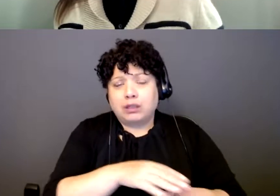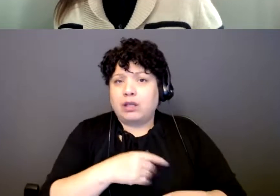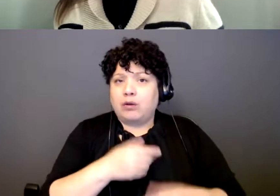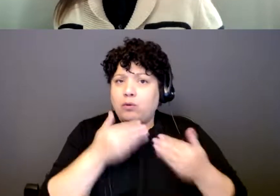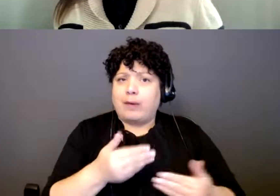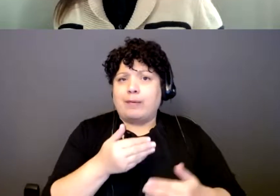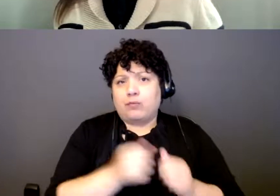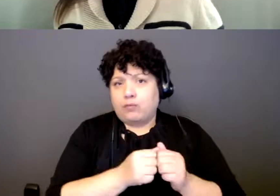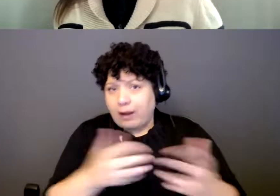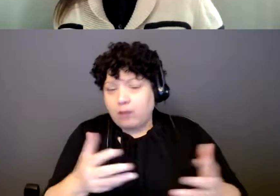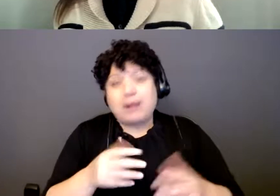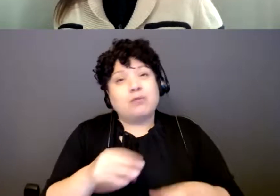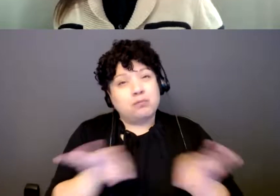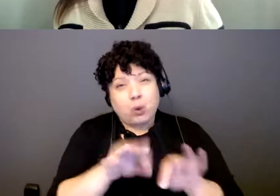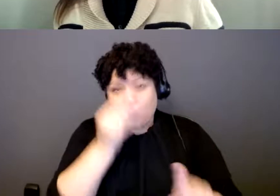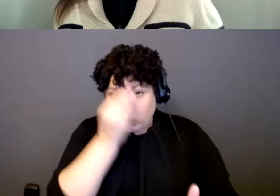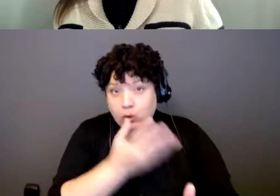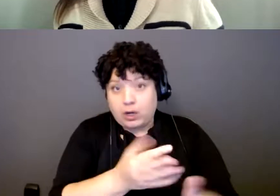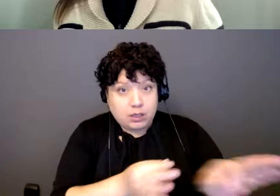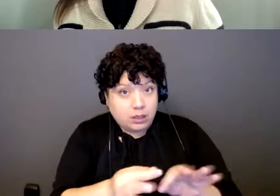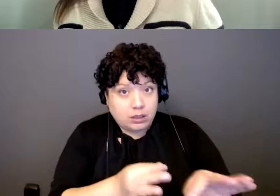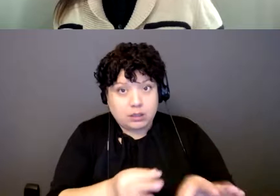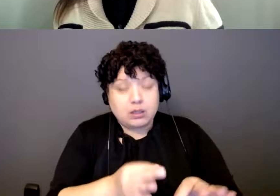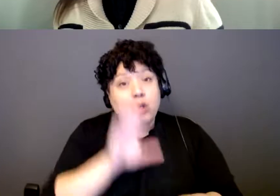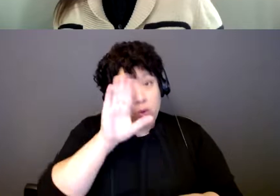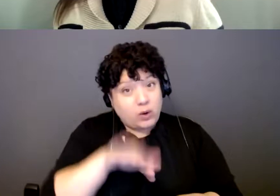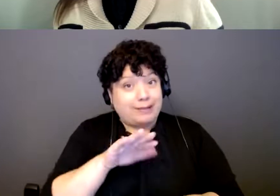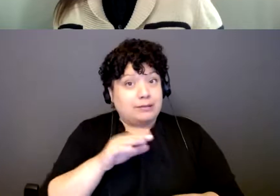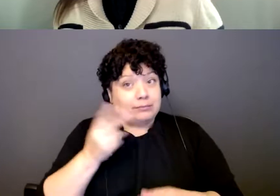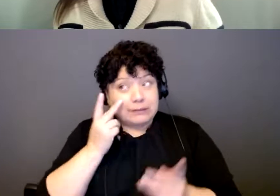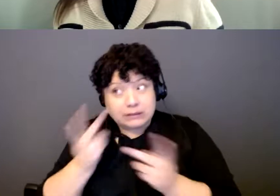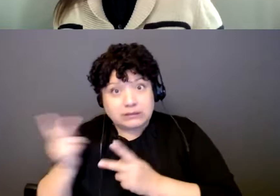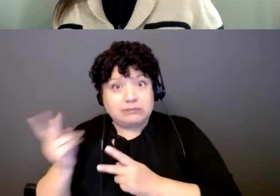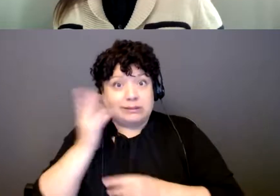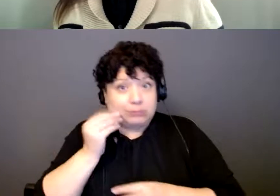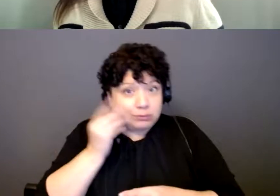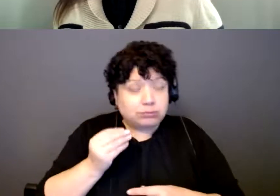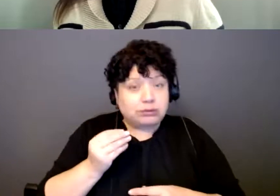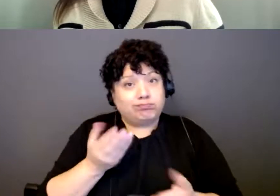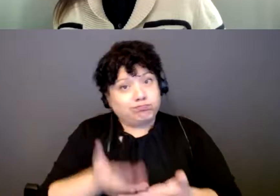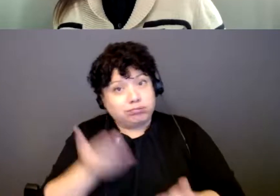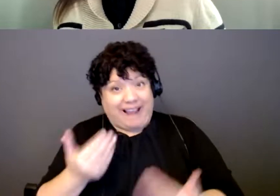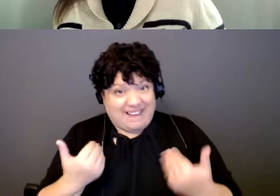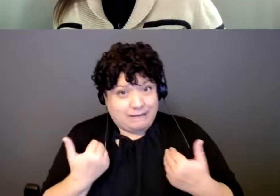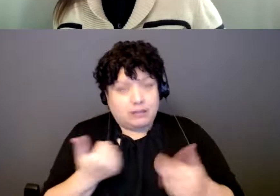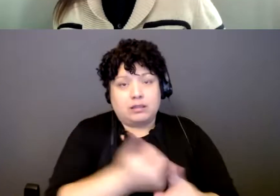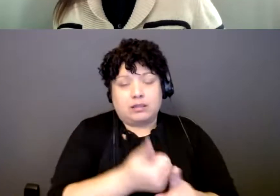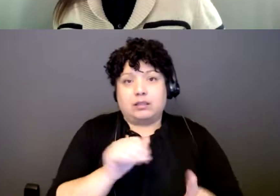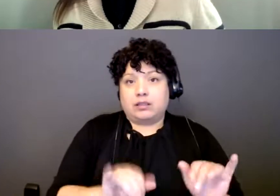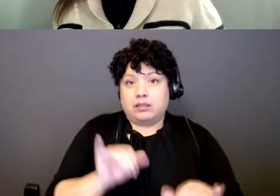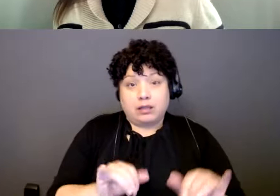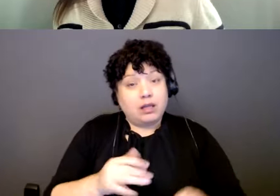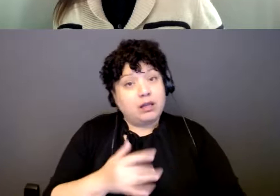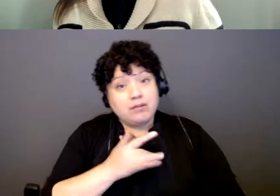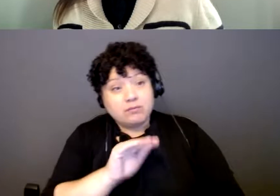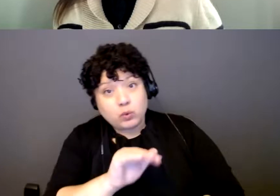discussion to help a victim make the right decision for her circumstances. I've seen too many cases where someone says, should we call the